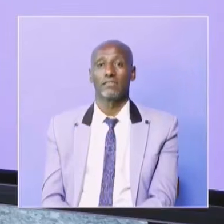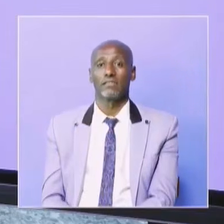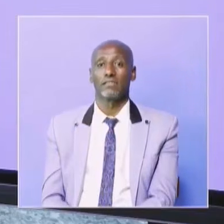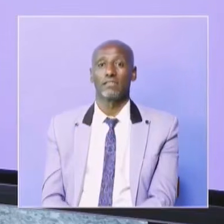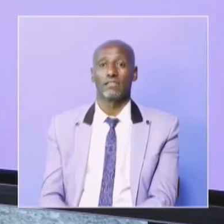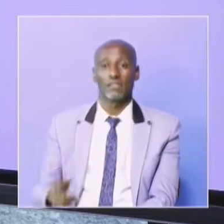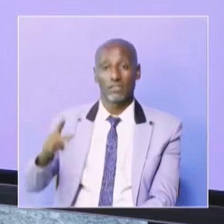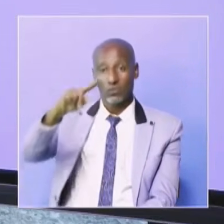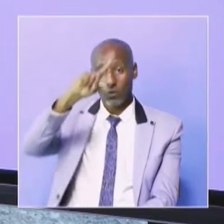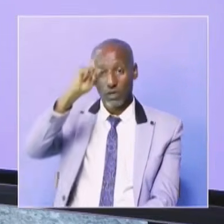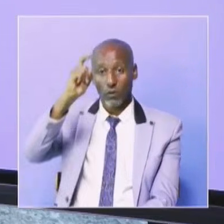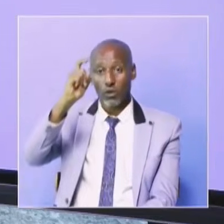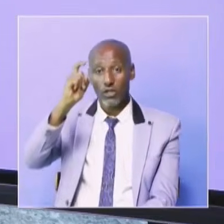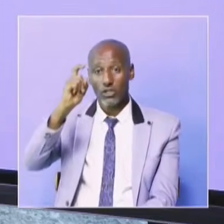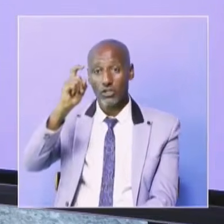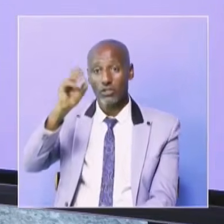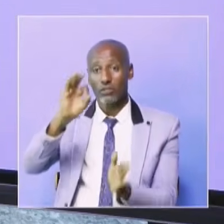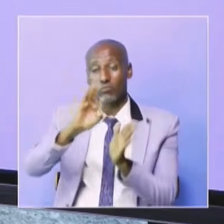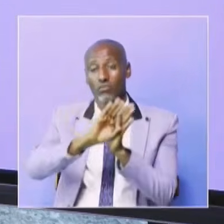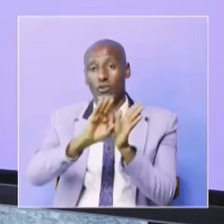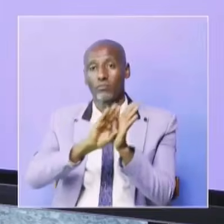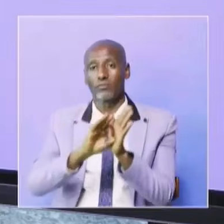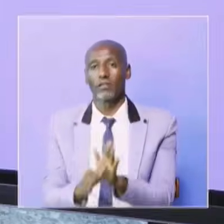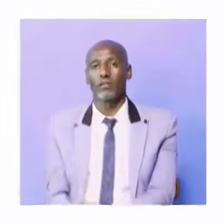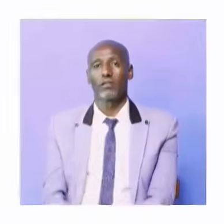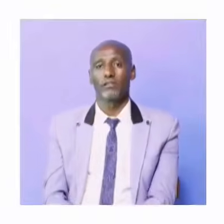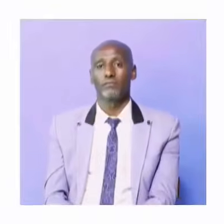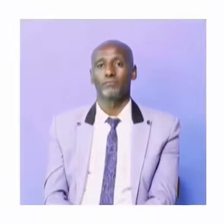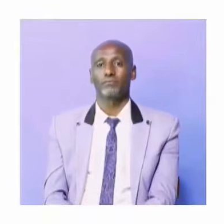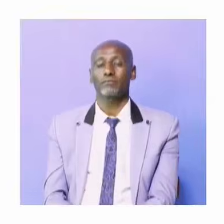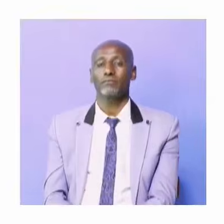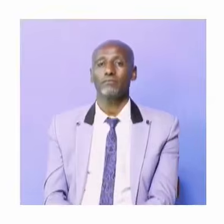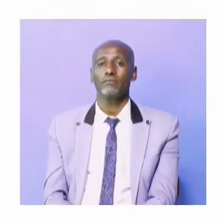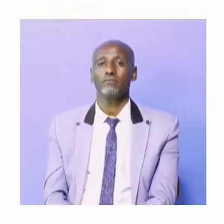question. Okay? All right.